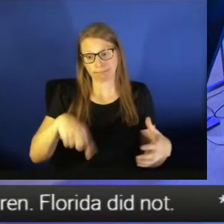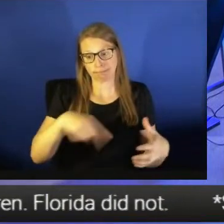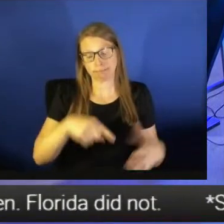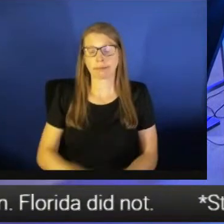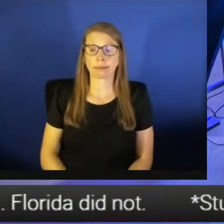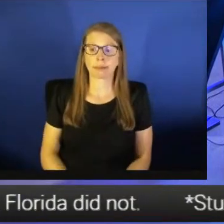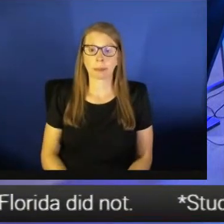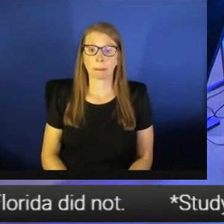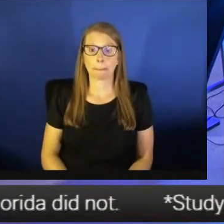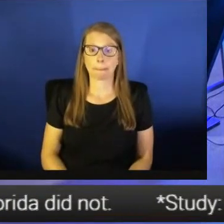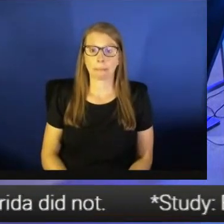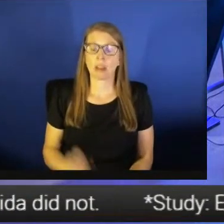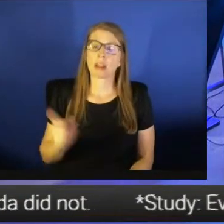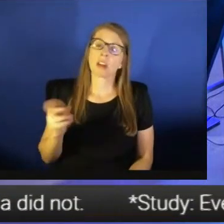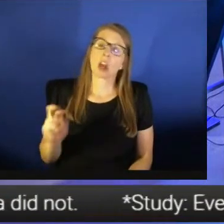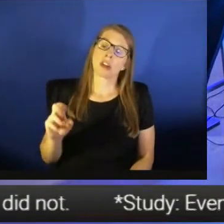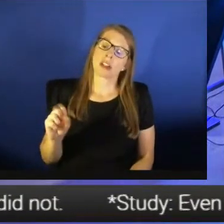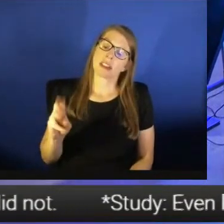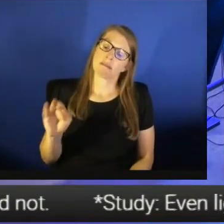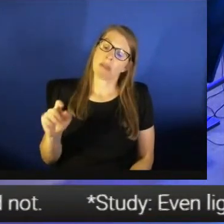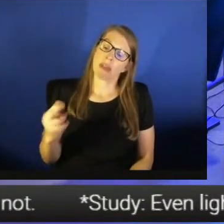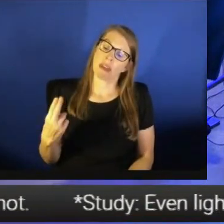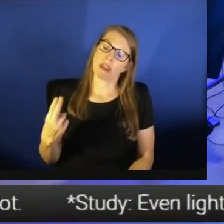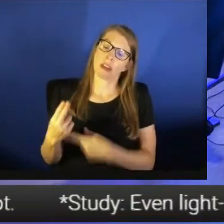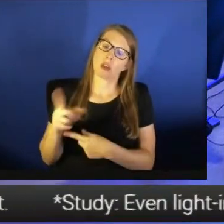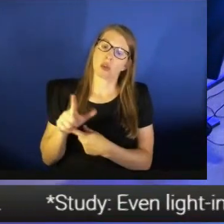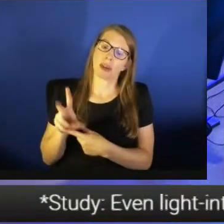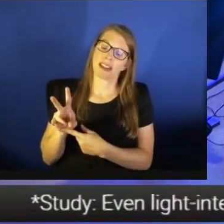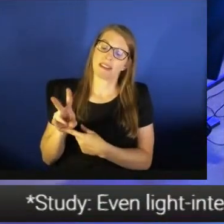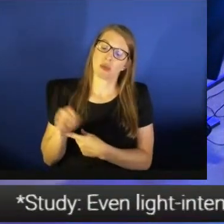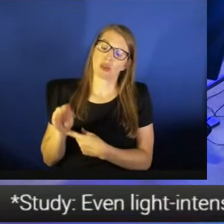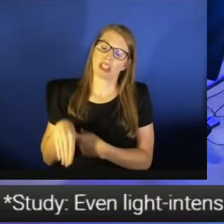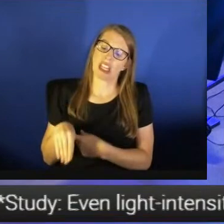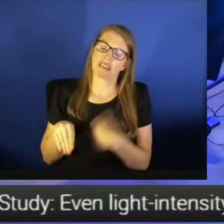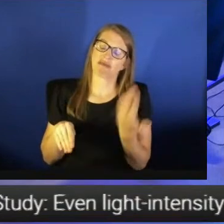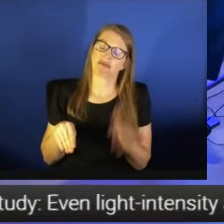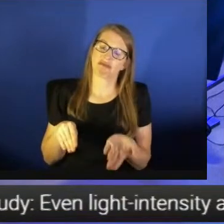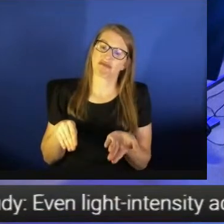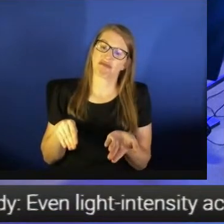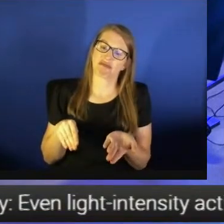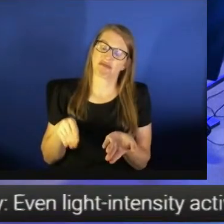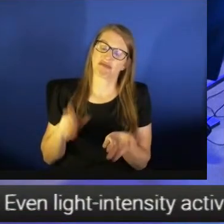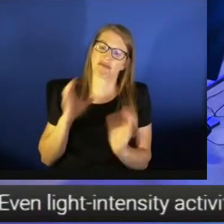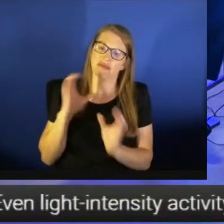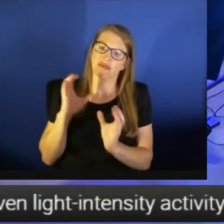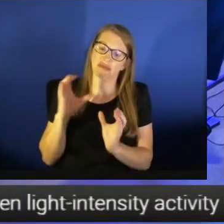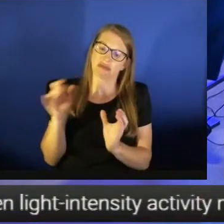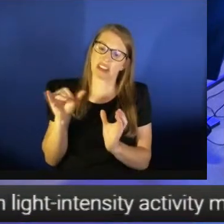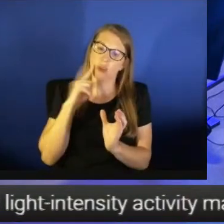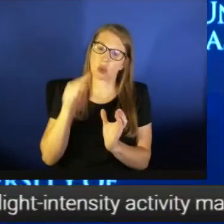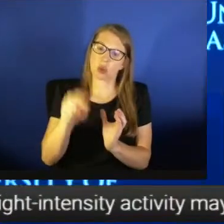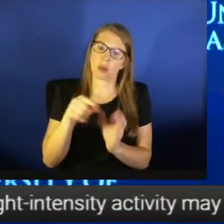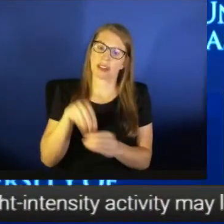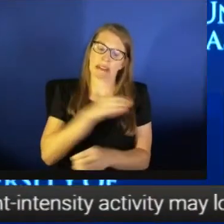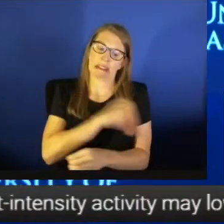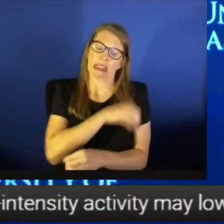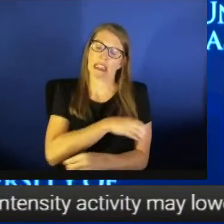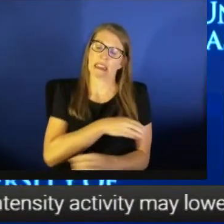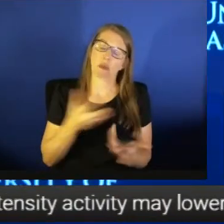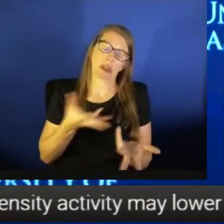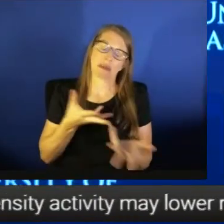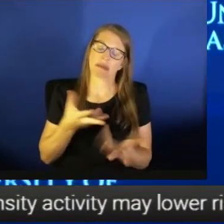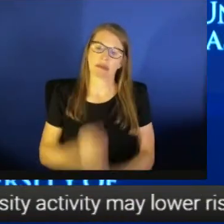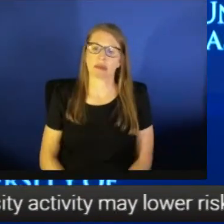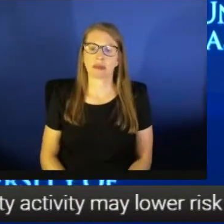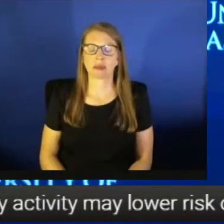that decision, that 27% that we mentioned? What are those conversations going to be like for you in clinic? Yeah, there's some